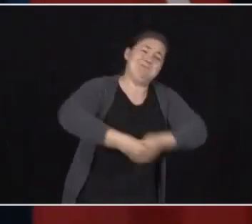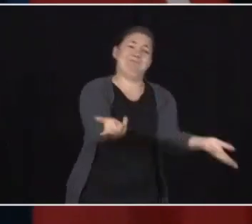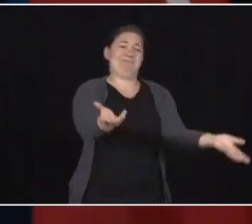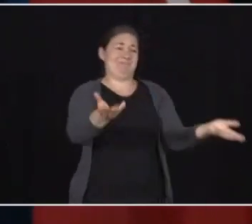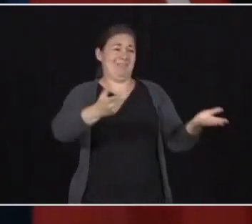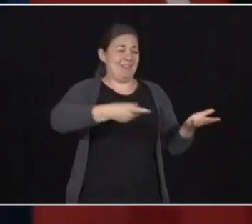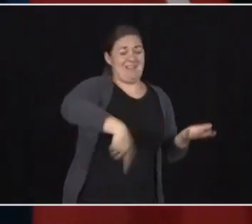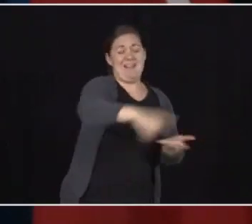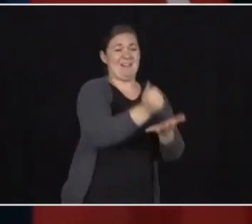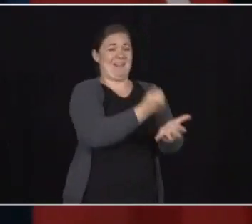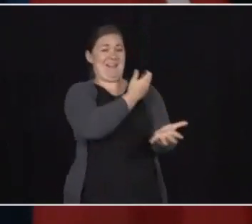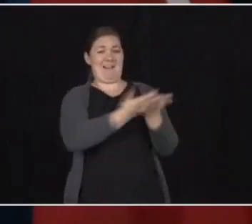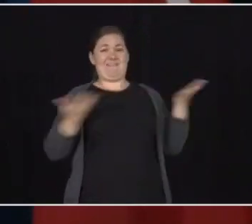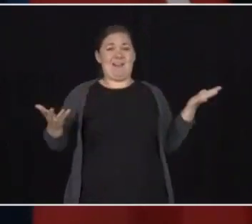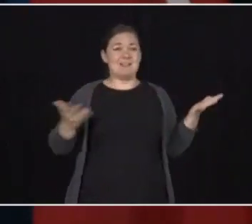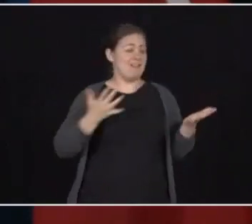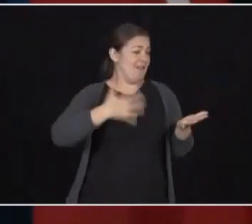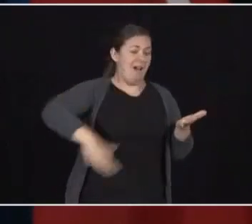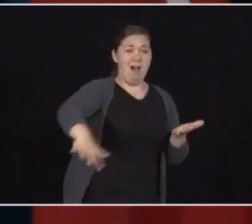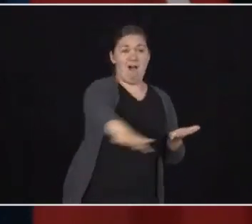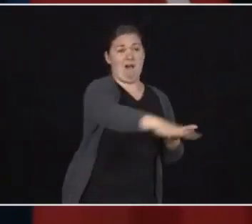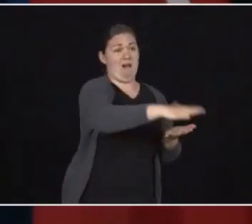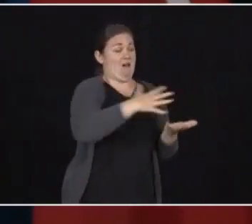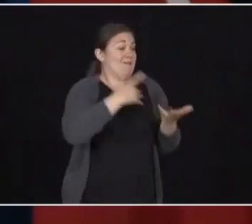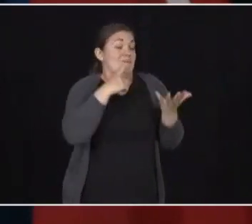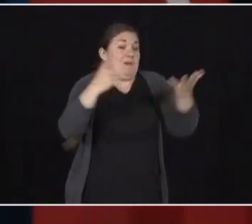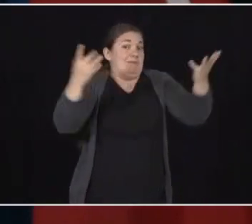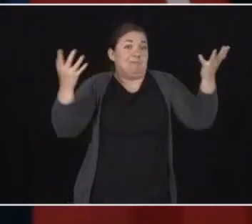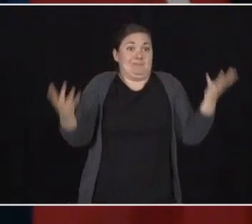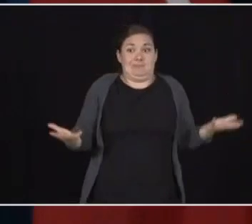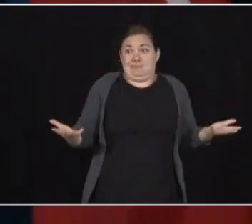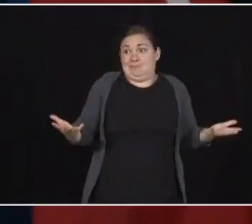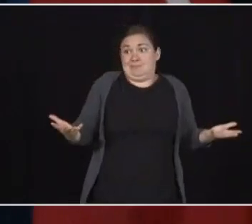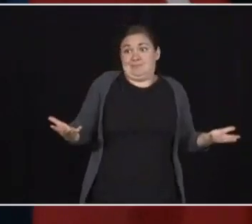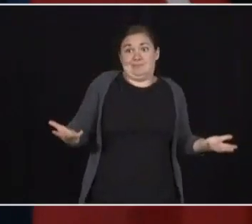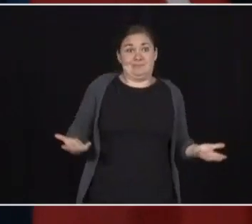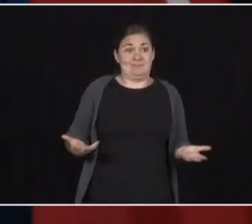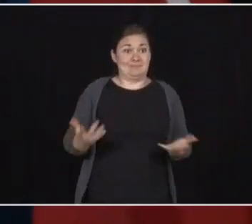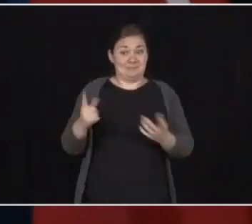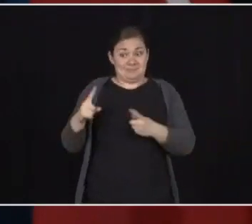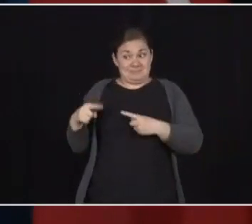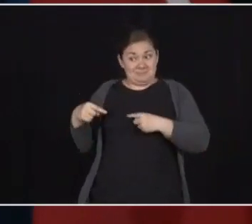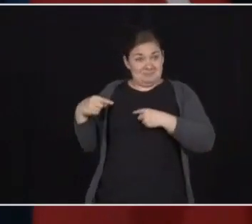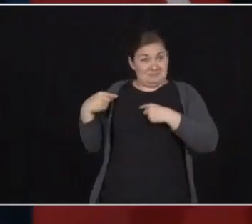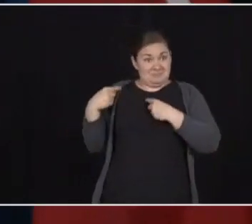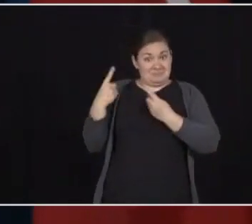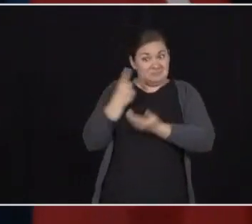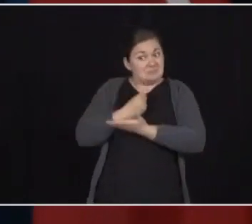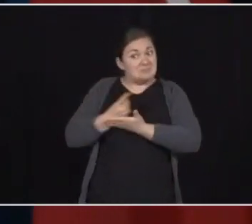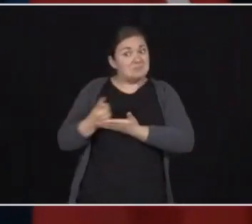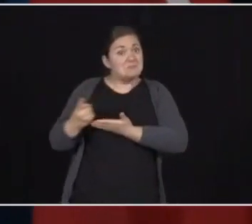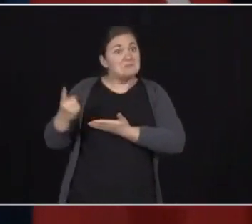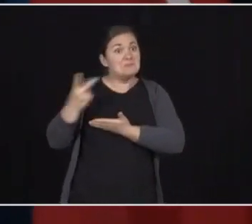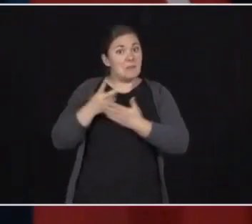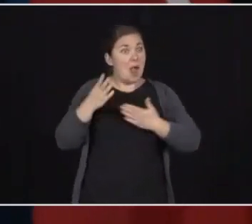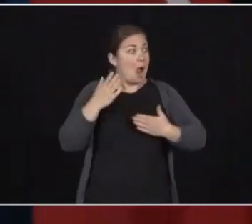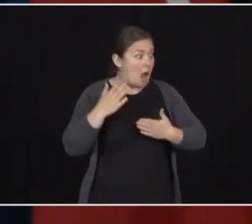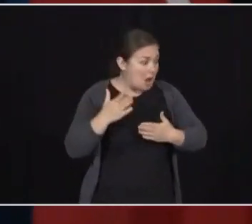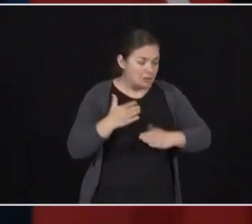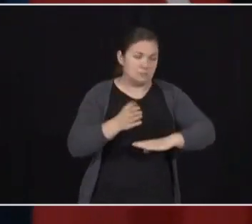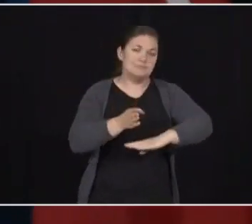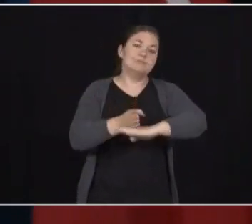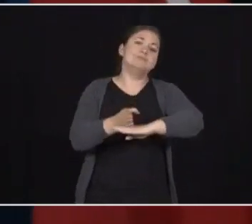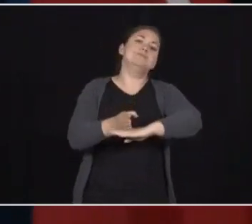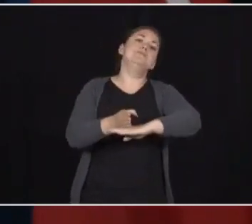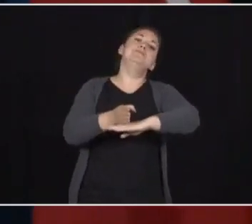Have we come a little ways in the last week or so? Absolutely, I think we have.